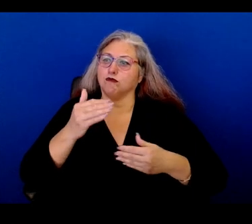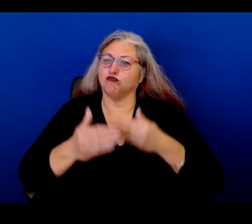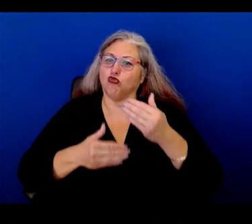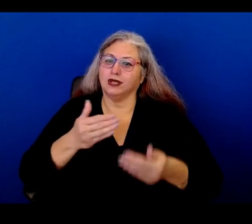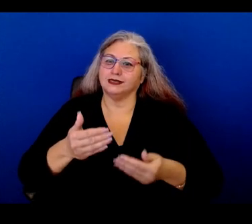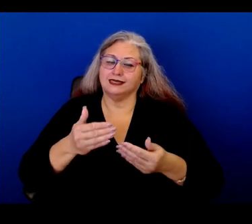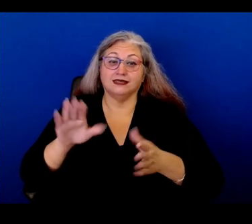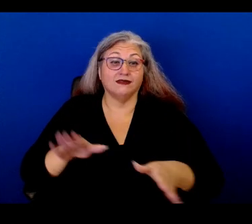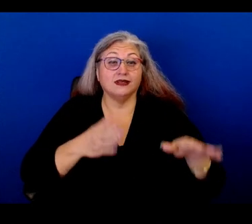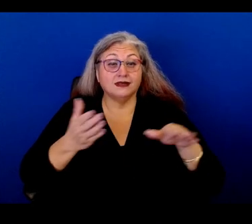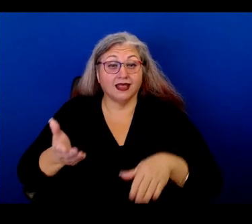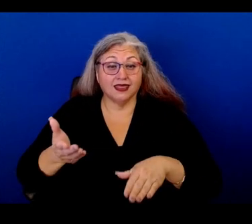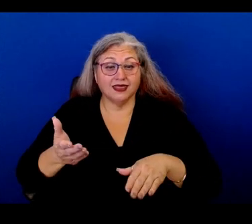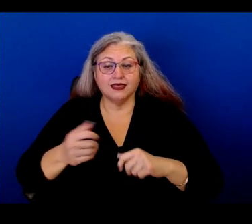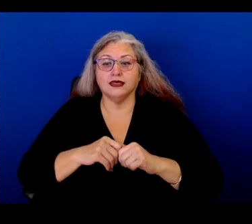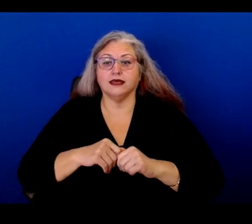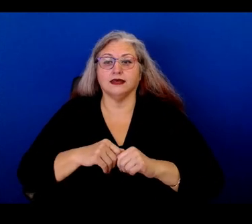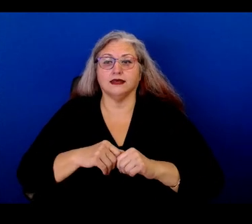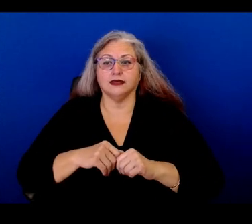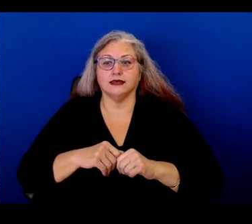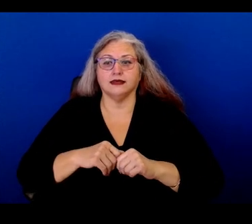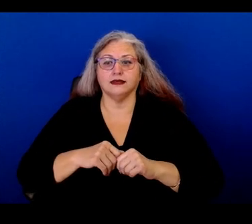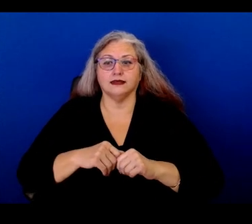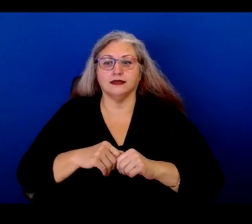death process to like